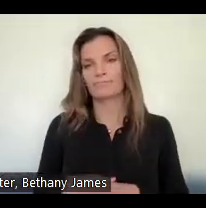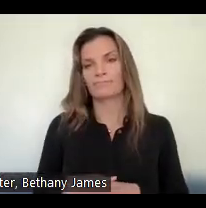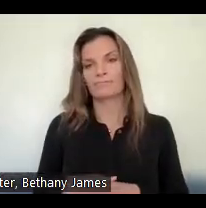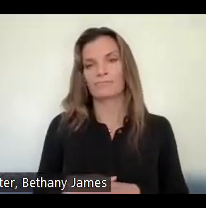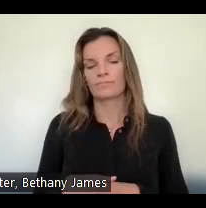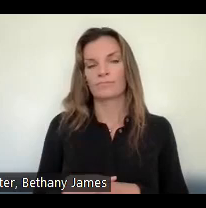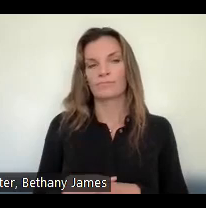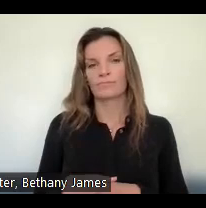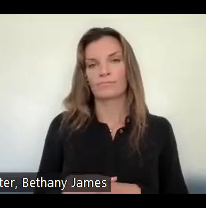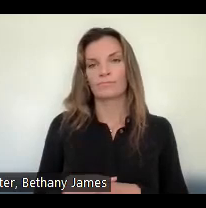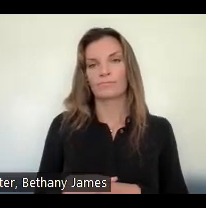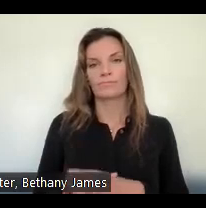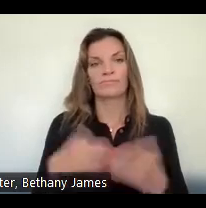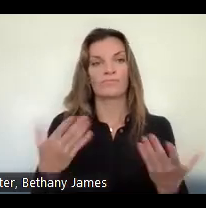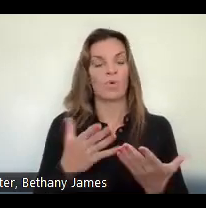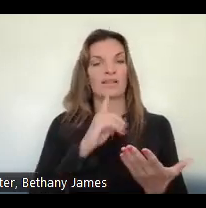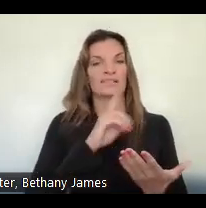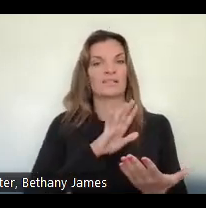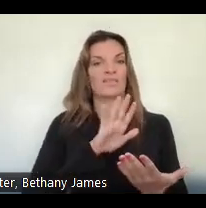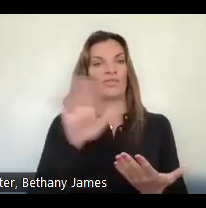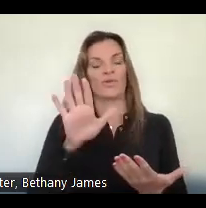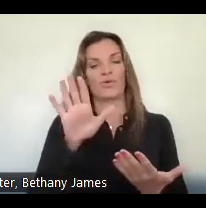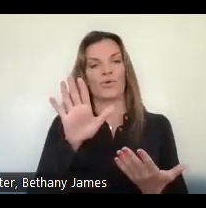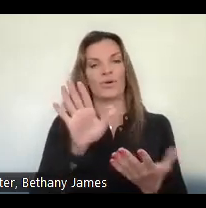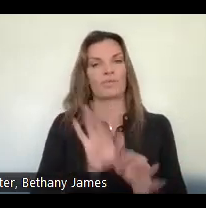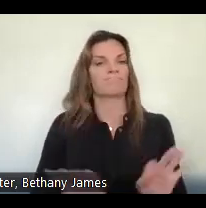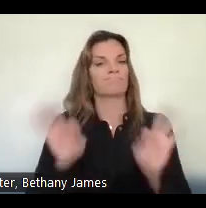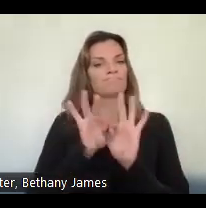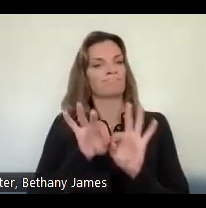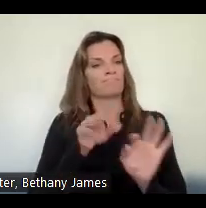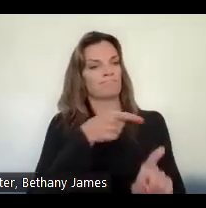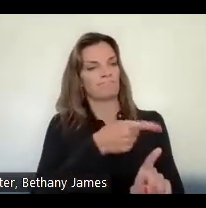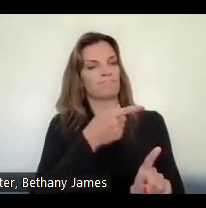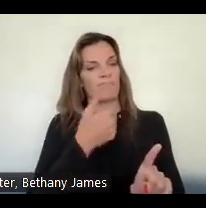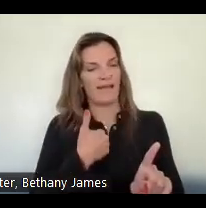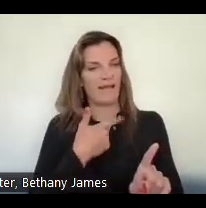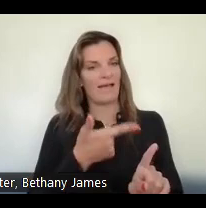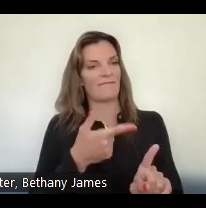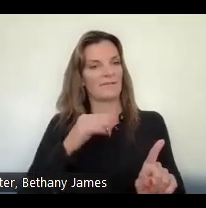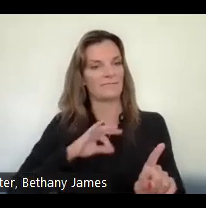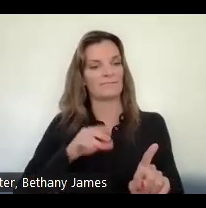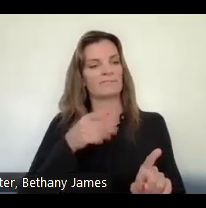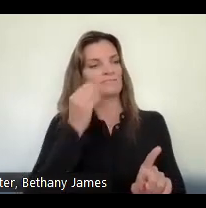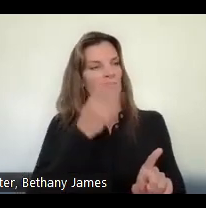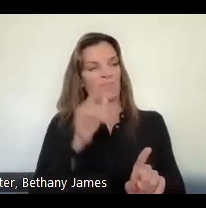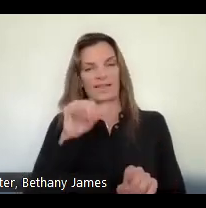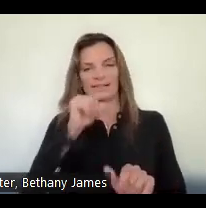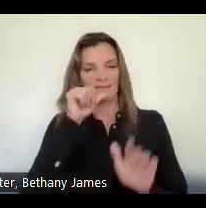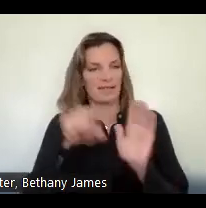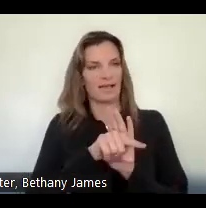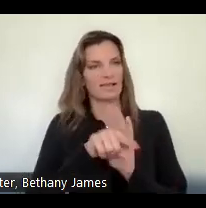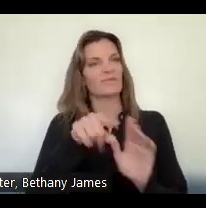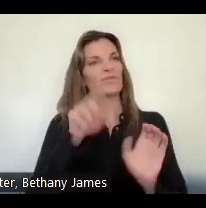is their gift that they have and showing them that that gift is not a negative thing and how it can best